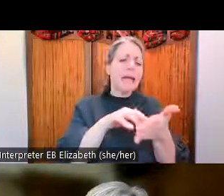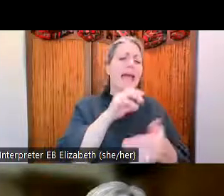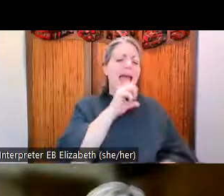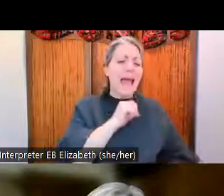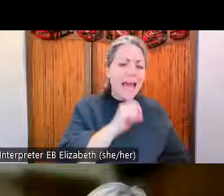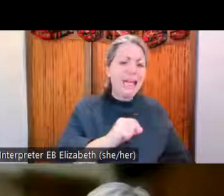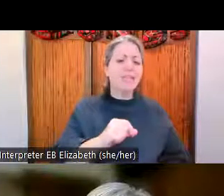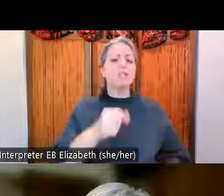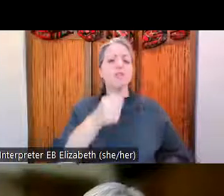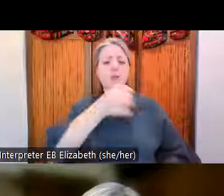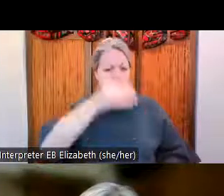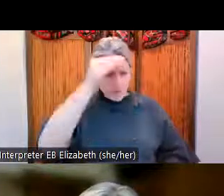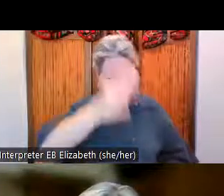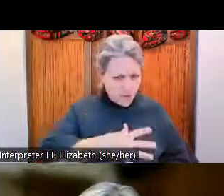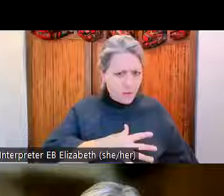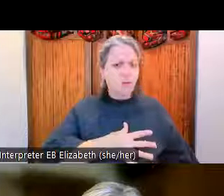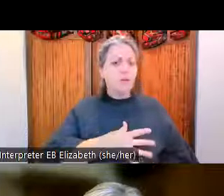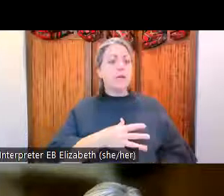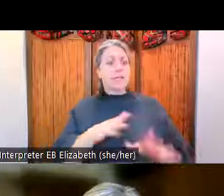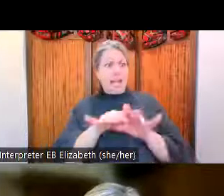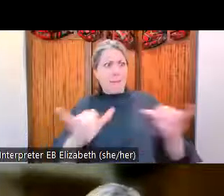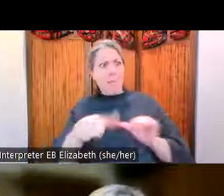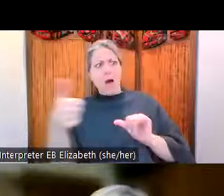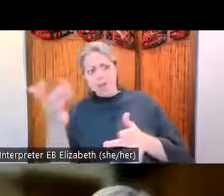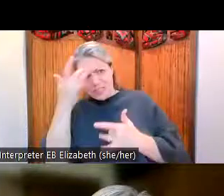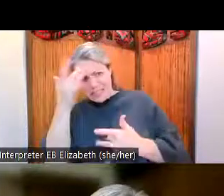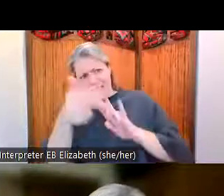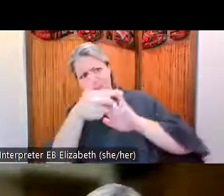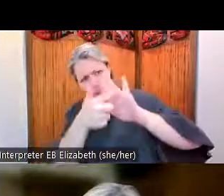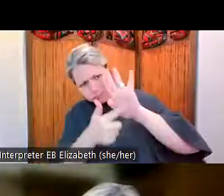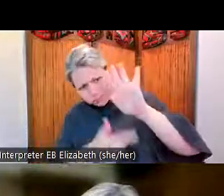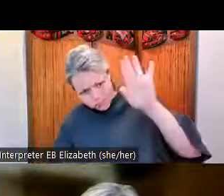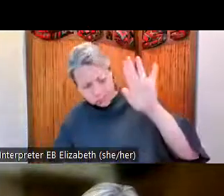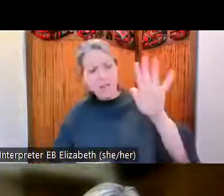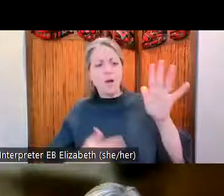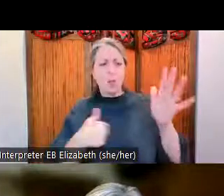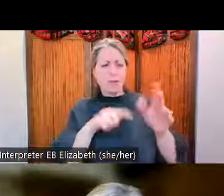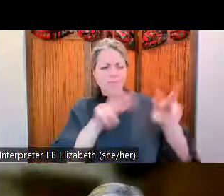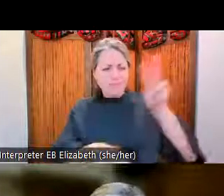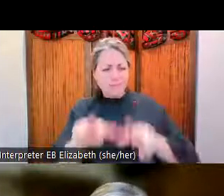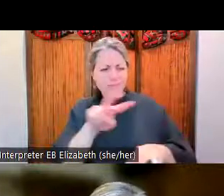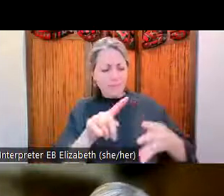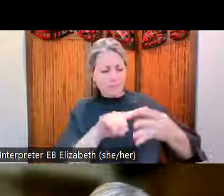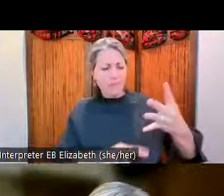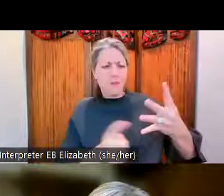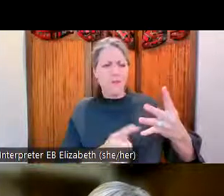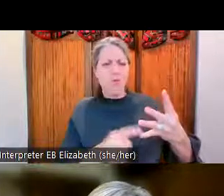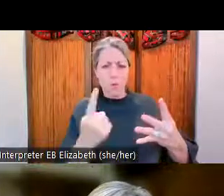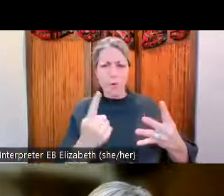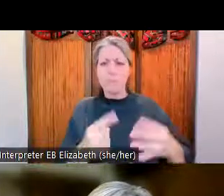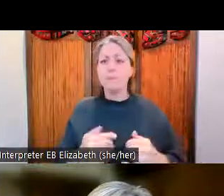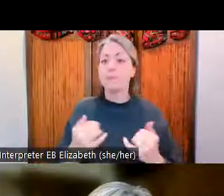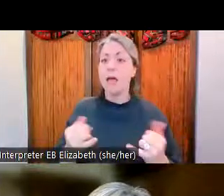and gender, and do they have other diagnoses, or is their developmental level different?